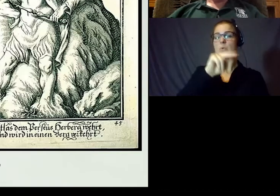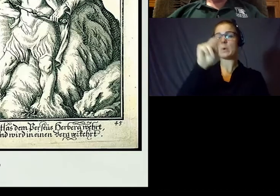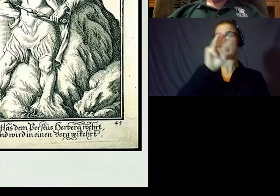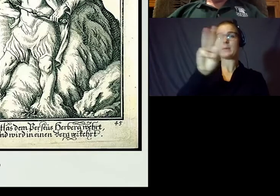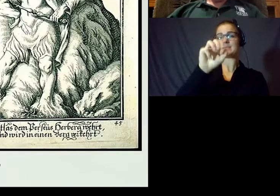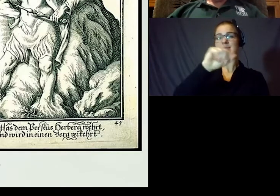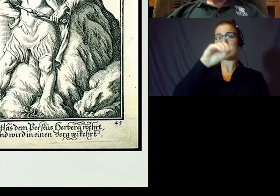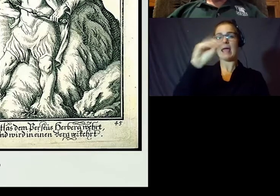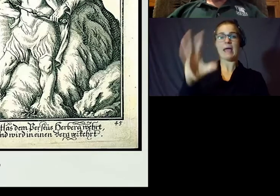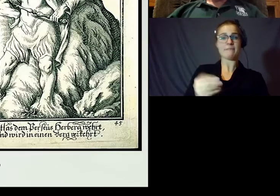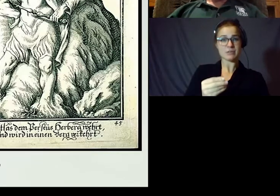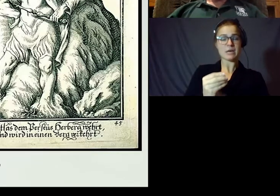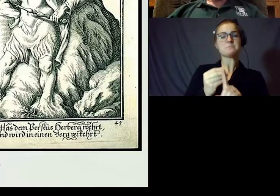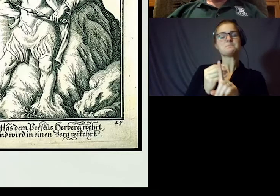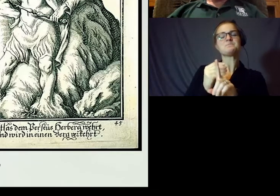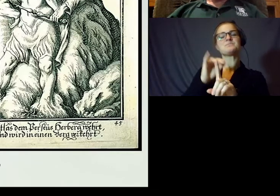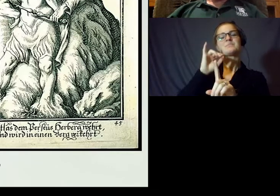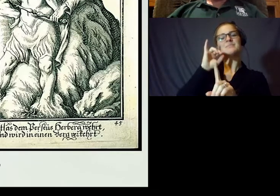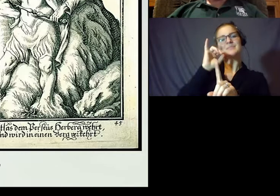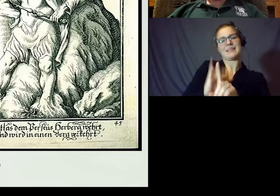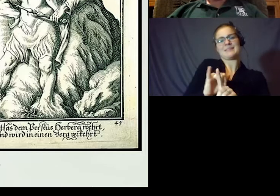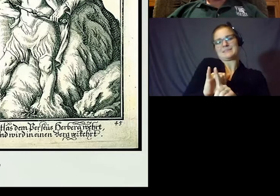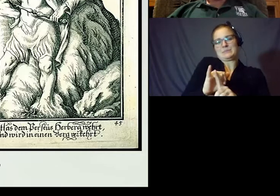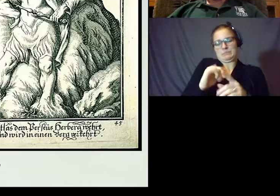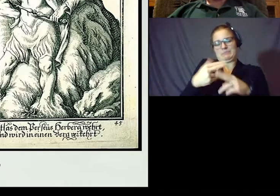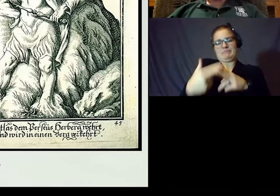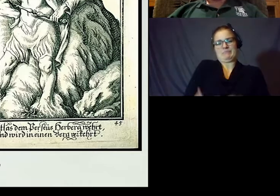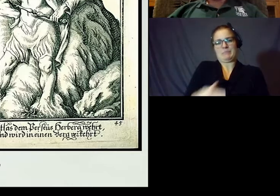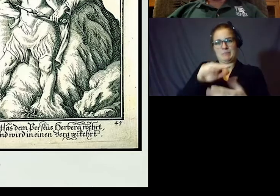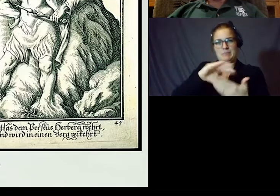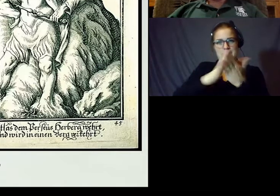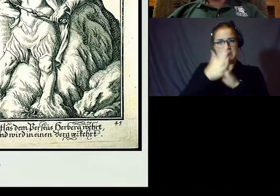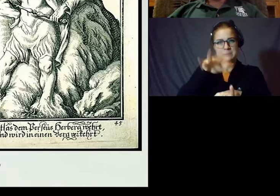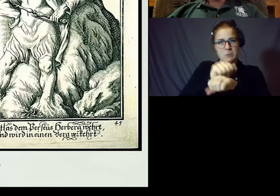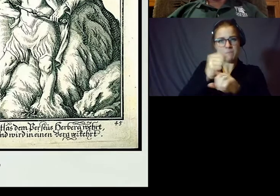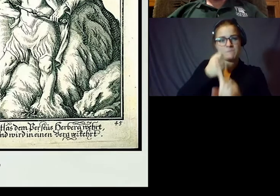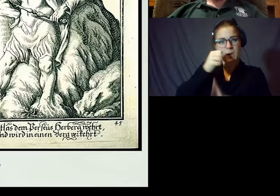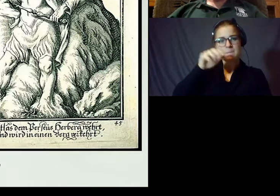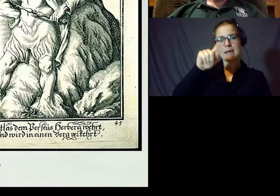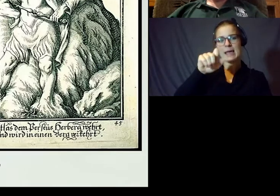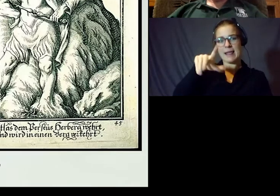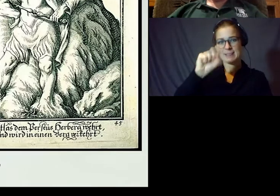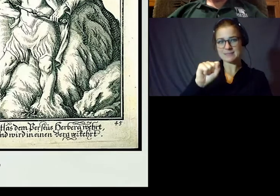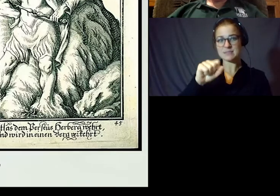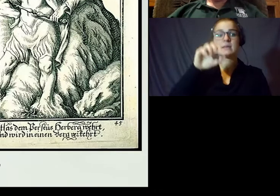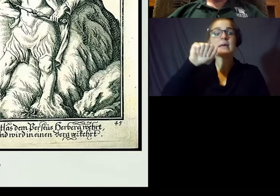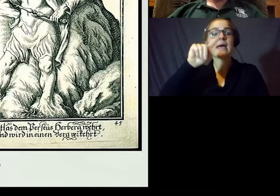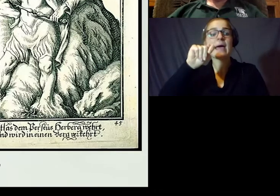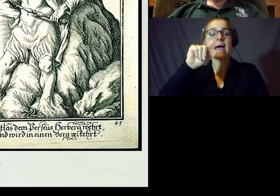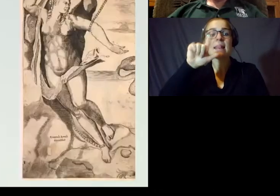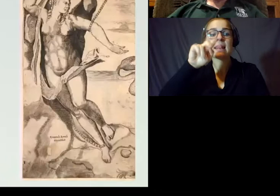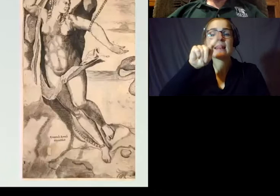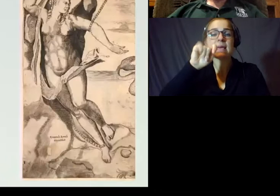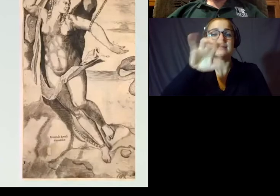stone. And actually, the Atlantic Ocean is the ocean of Atlas. So